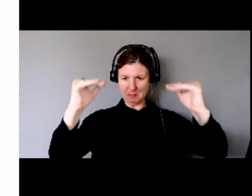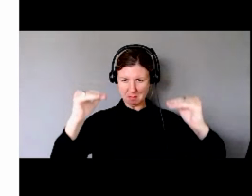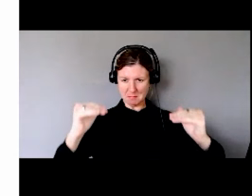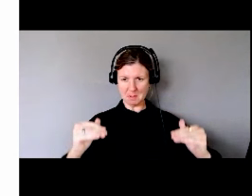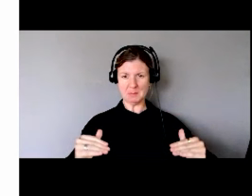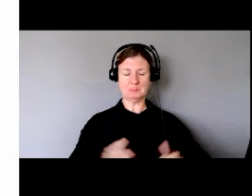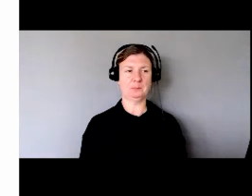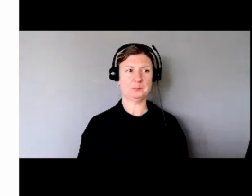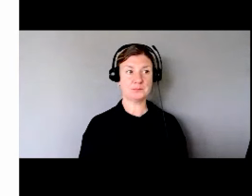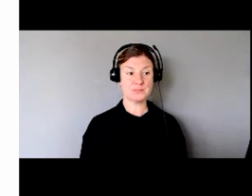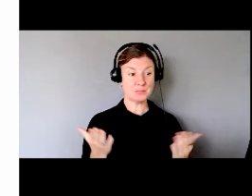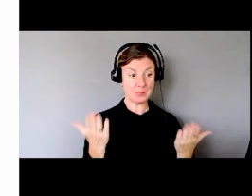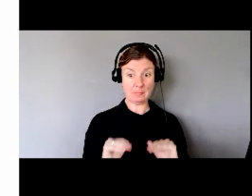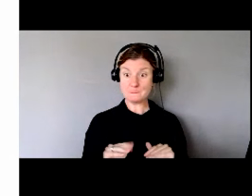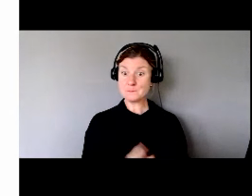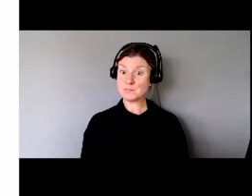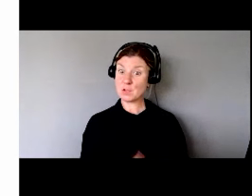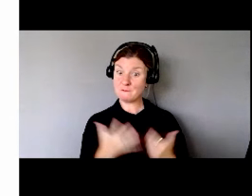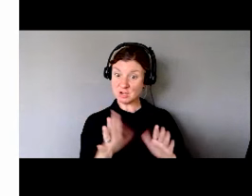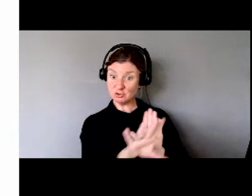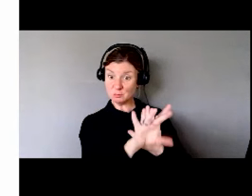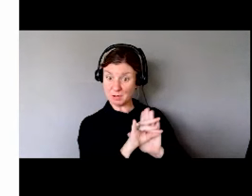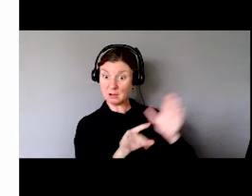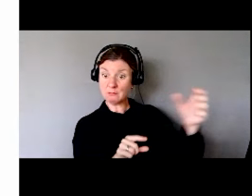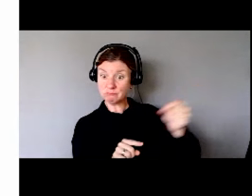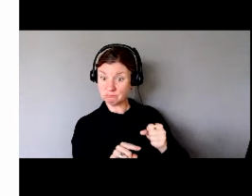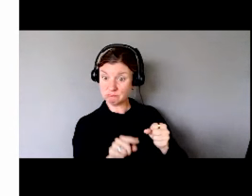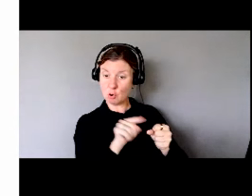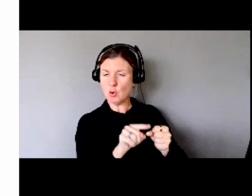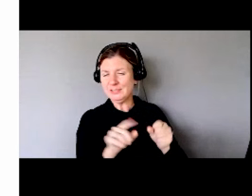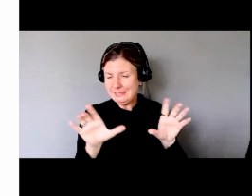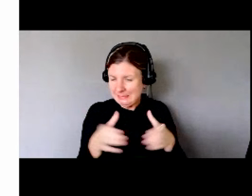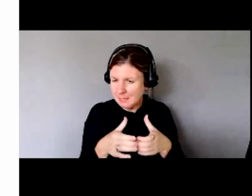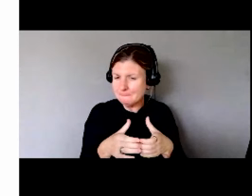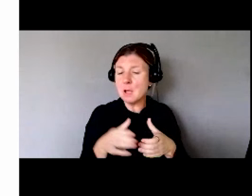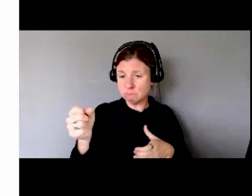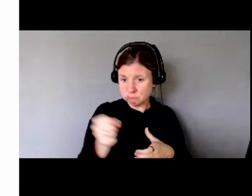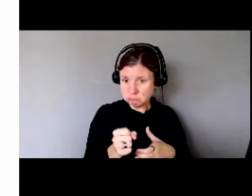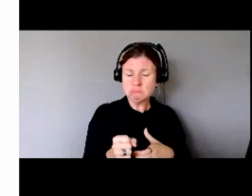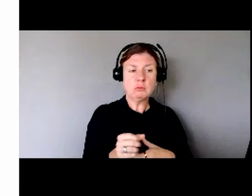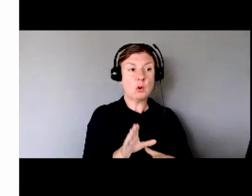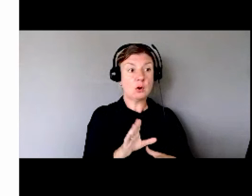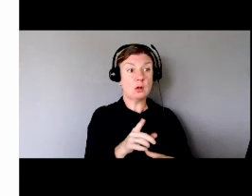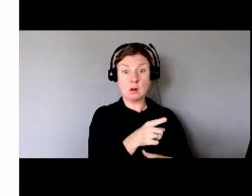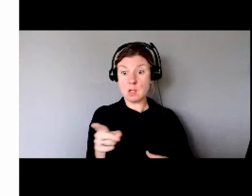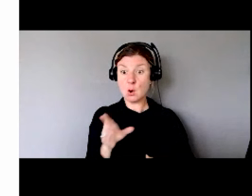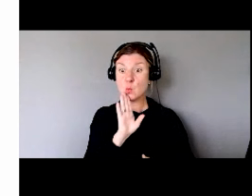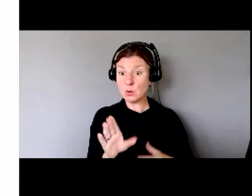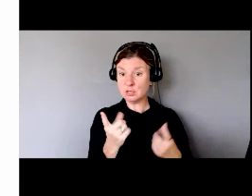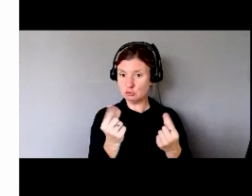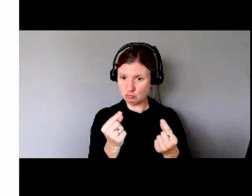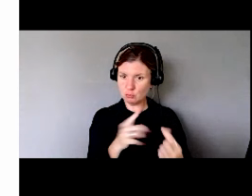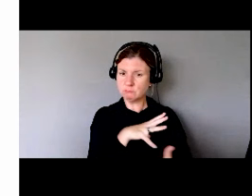The selected artist or artist team will lead meaningful engagement with the community of